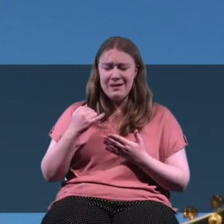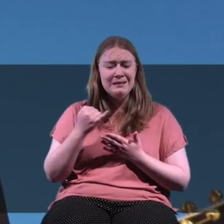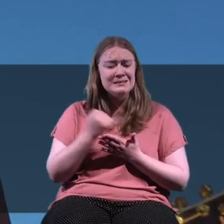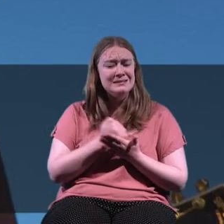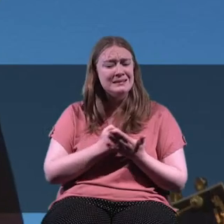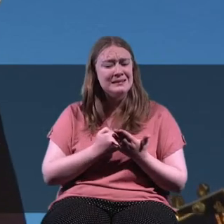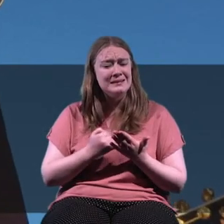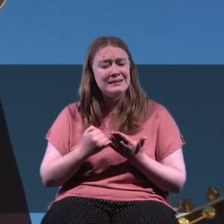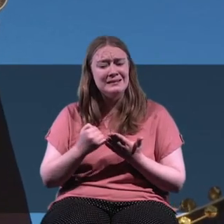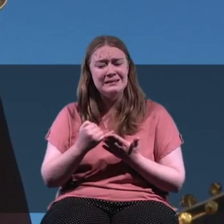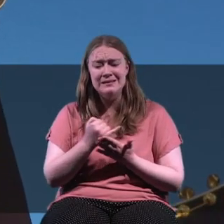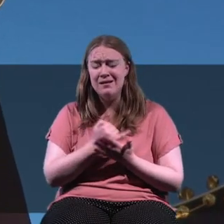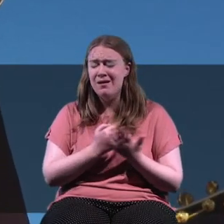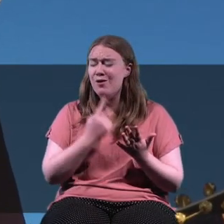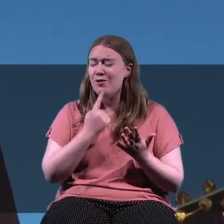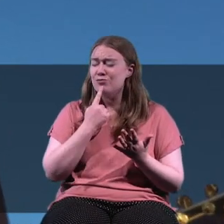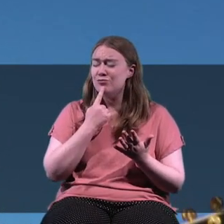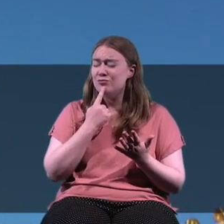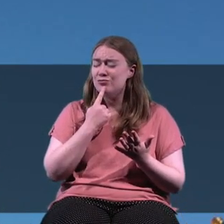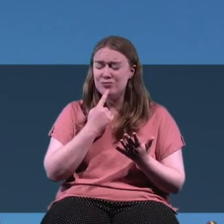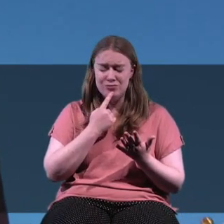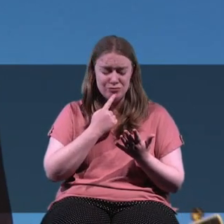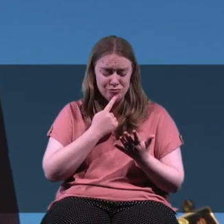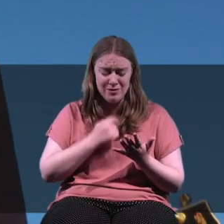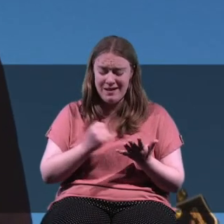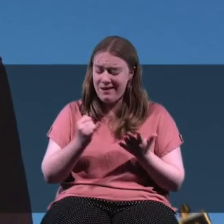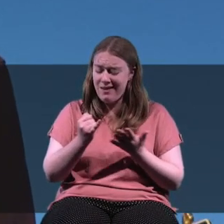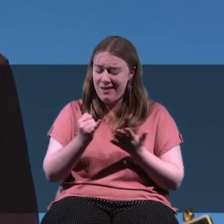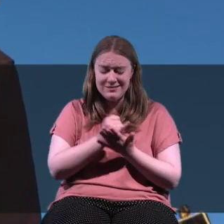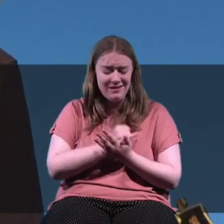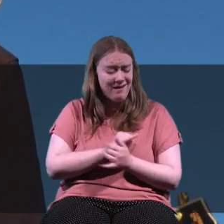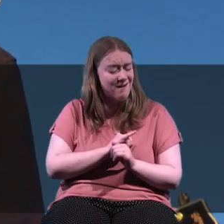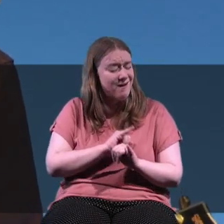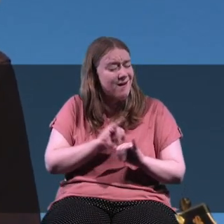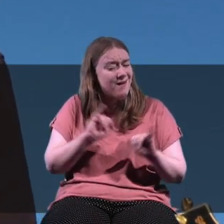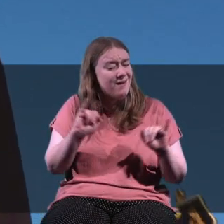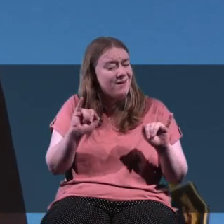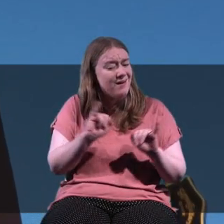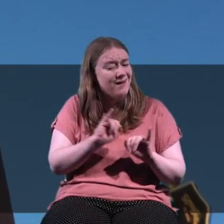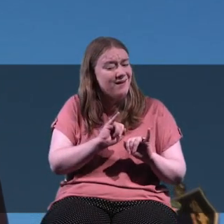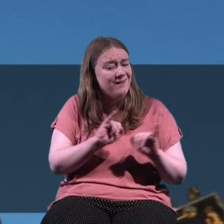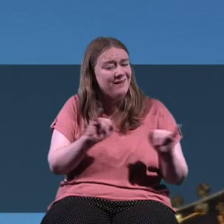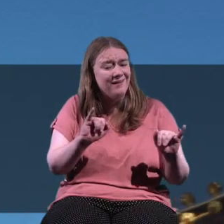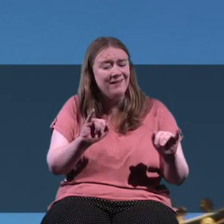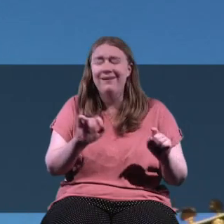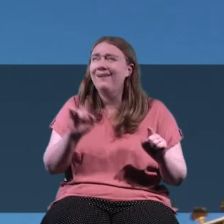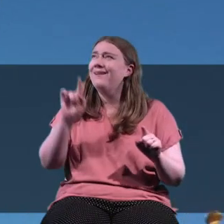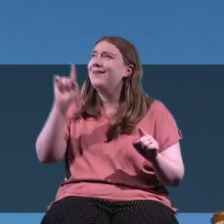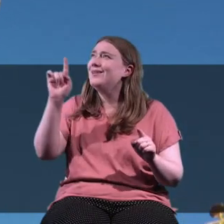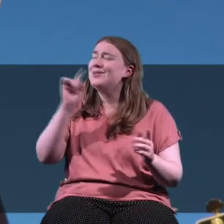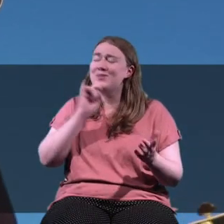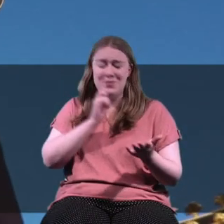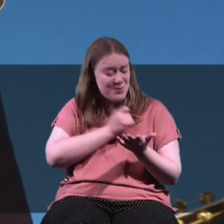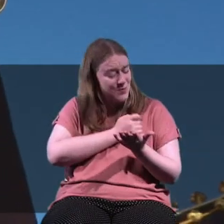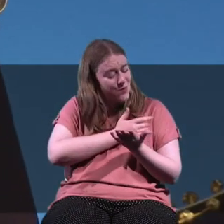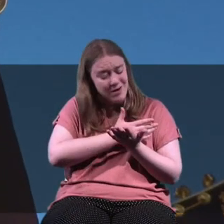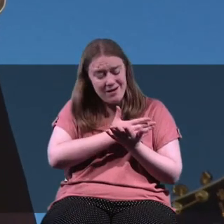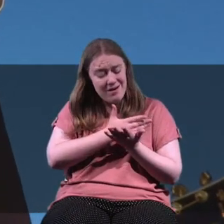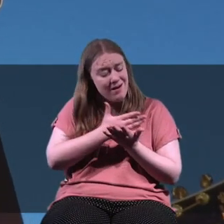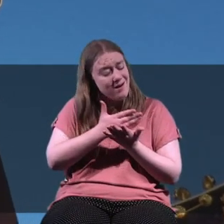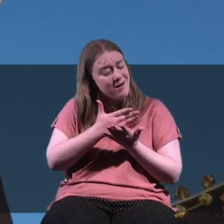Though my sins are red as scarlet, wash